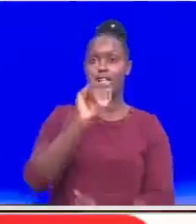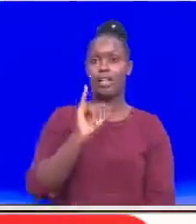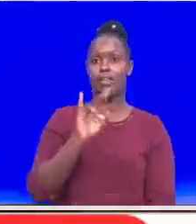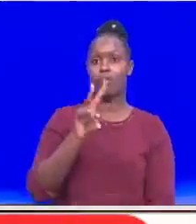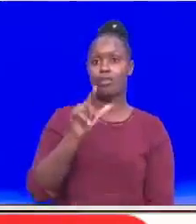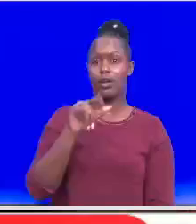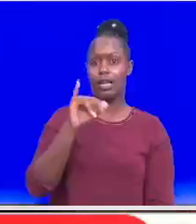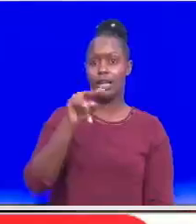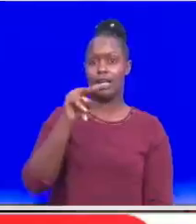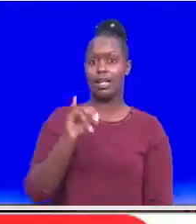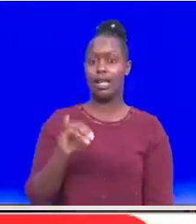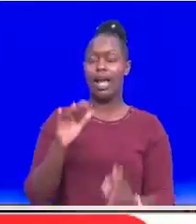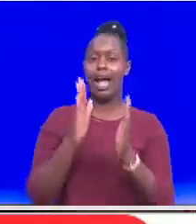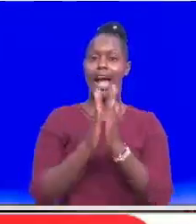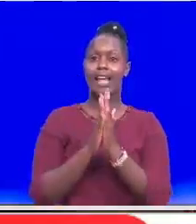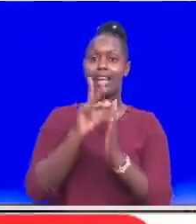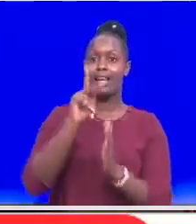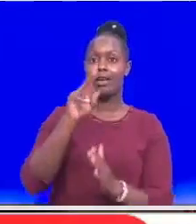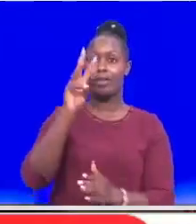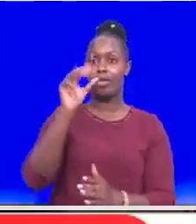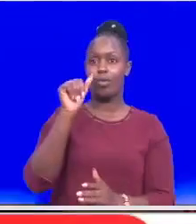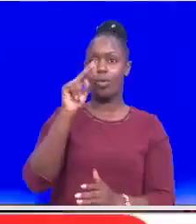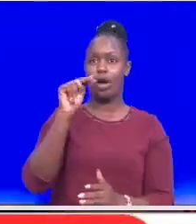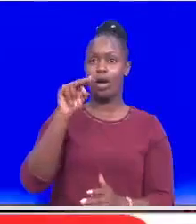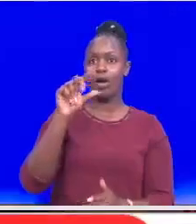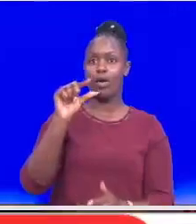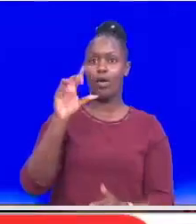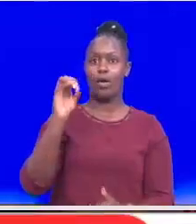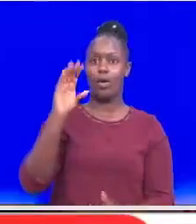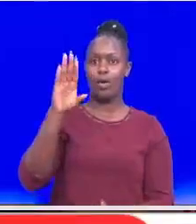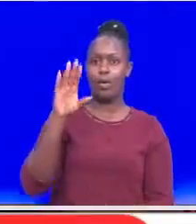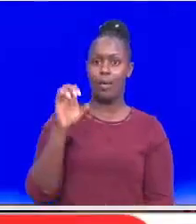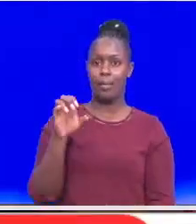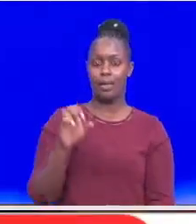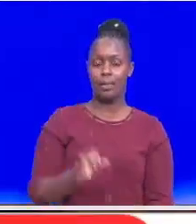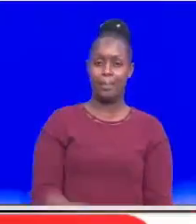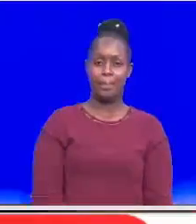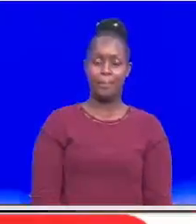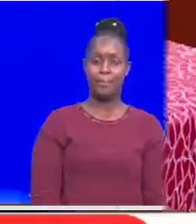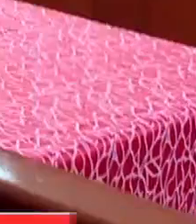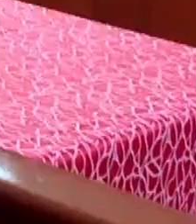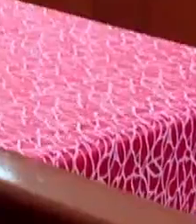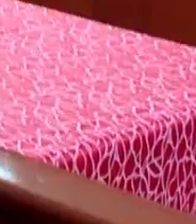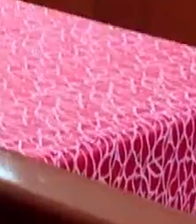Birikine and Kwangombe areas in Imenti. Mwigi William, TV 47.